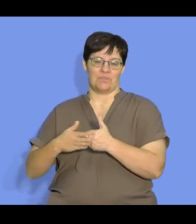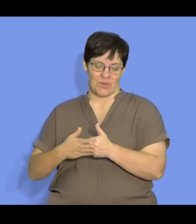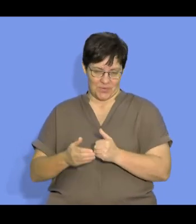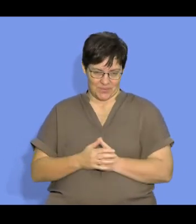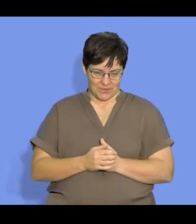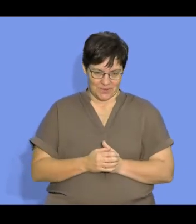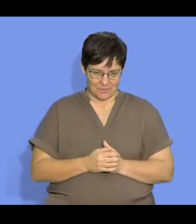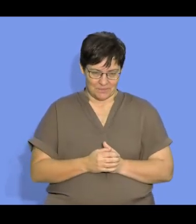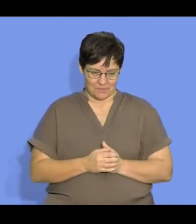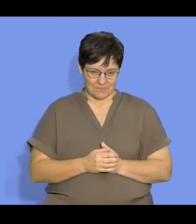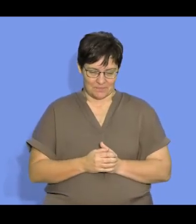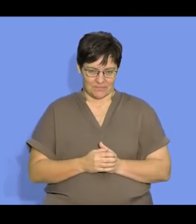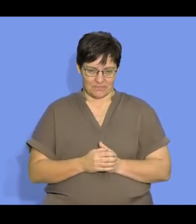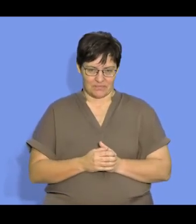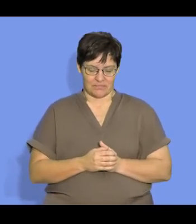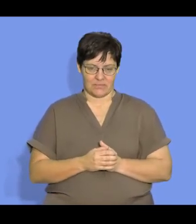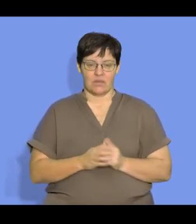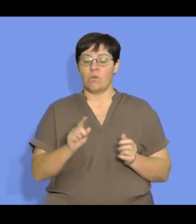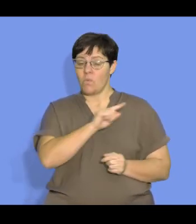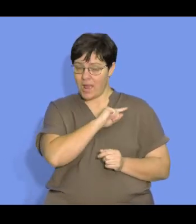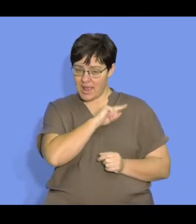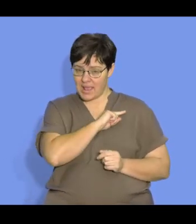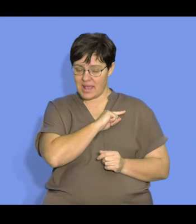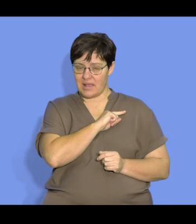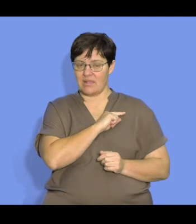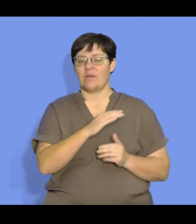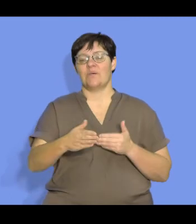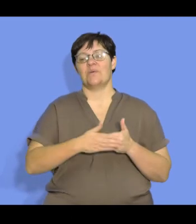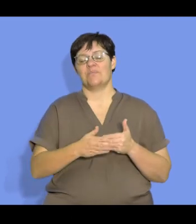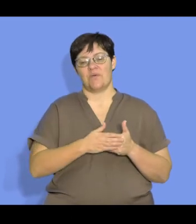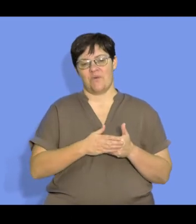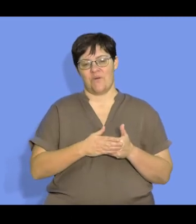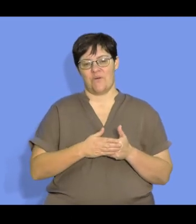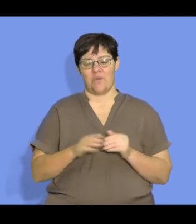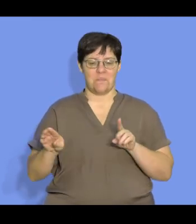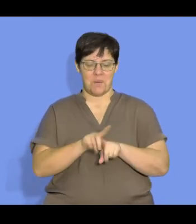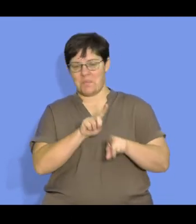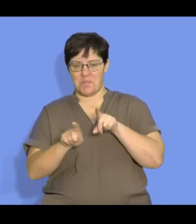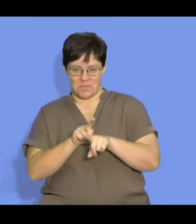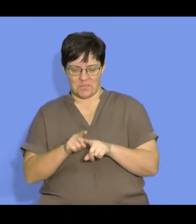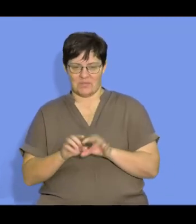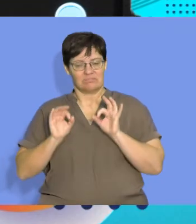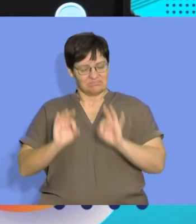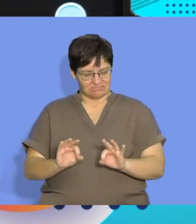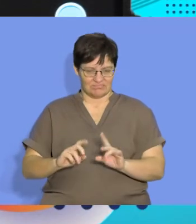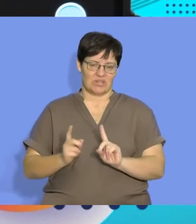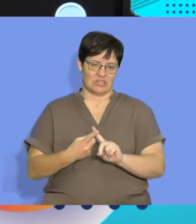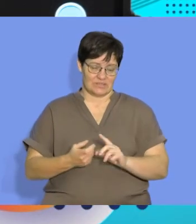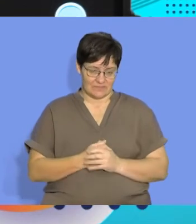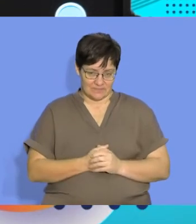have more product that is formed because there's now more of my particles that have